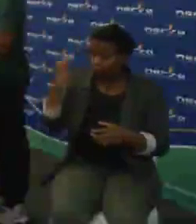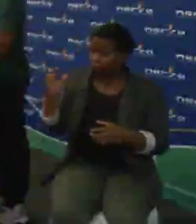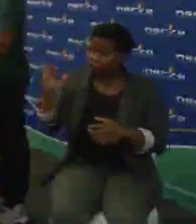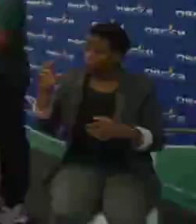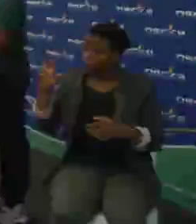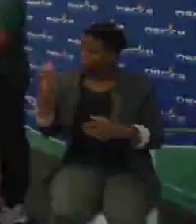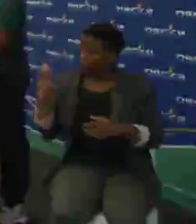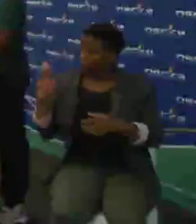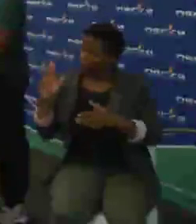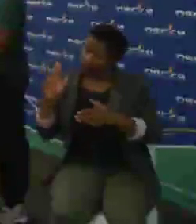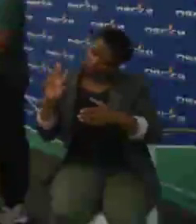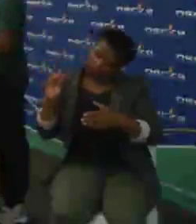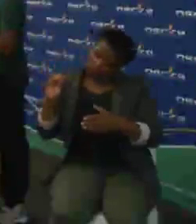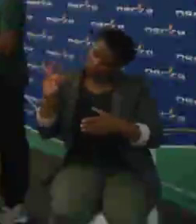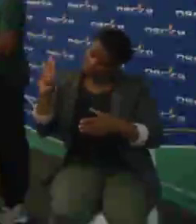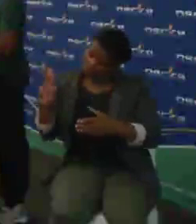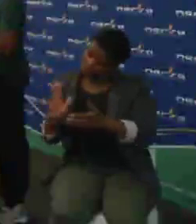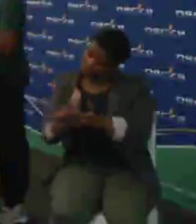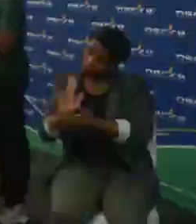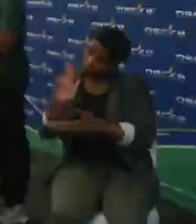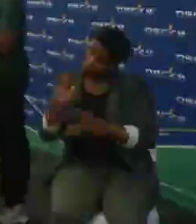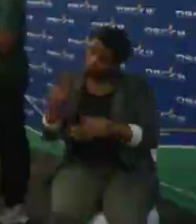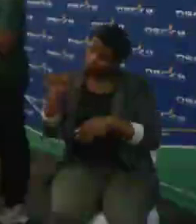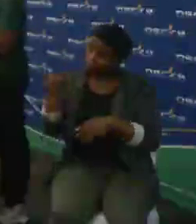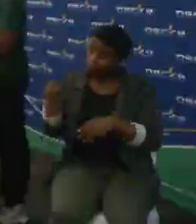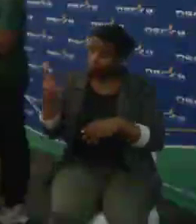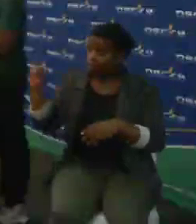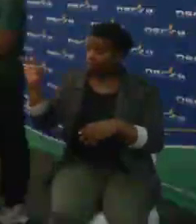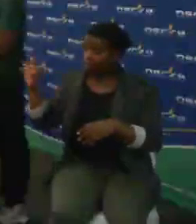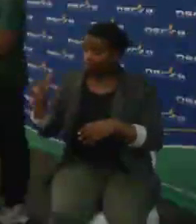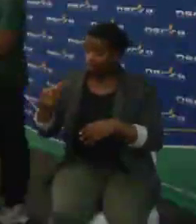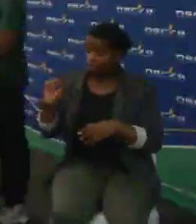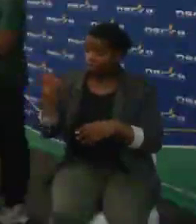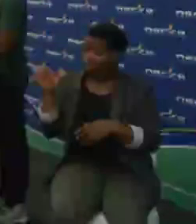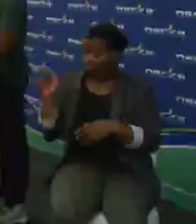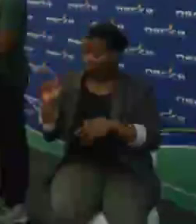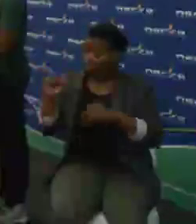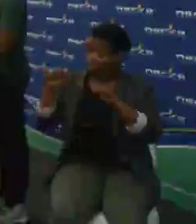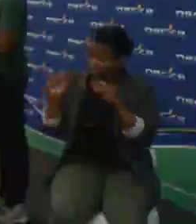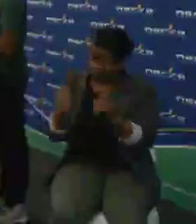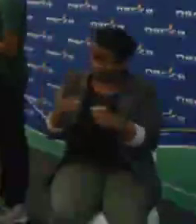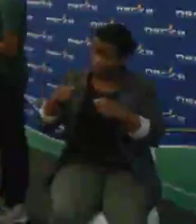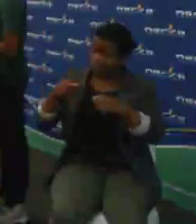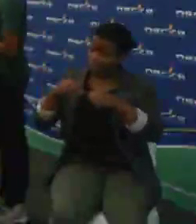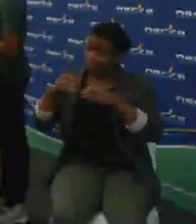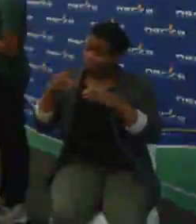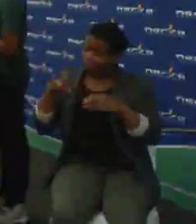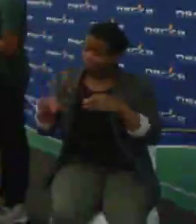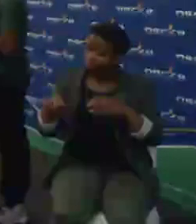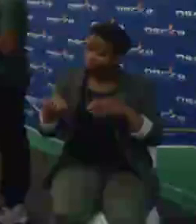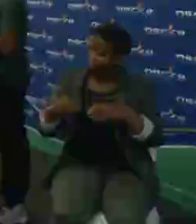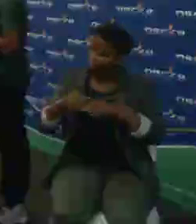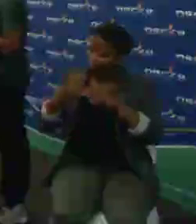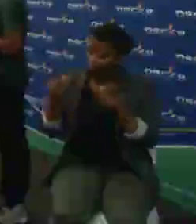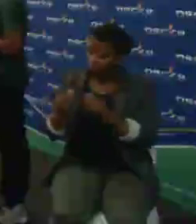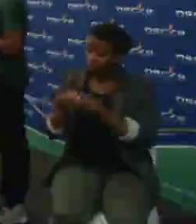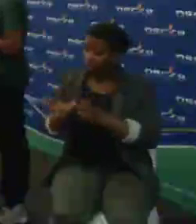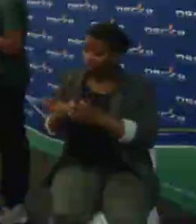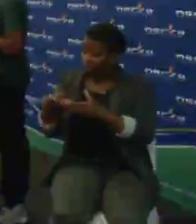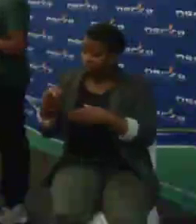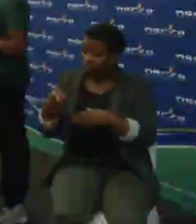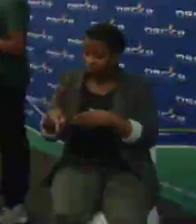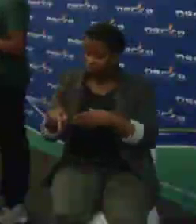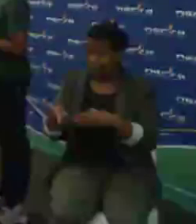decided that when the RCA is done, there must be a disaggregation between the different customer classes. But that hasn't been